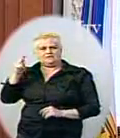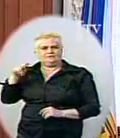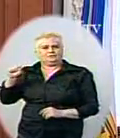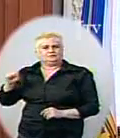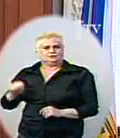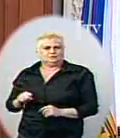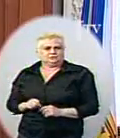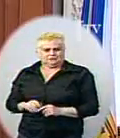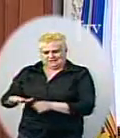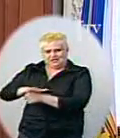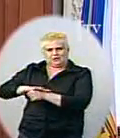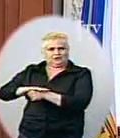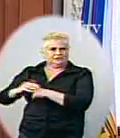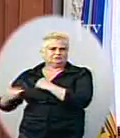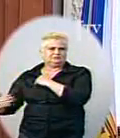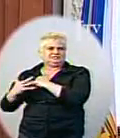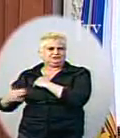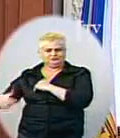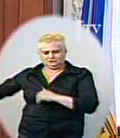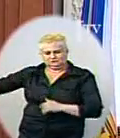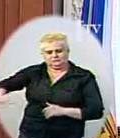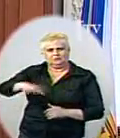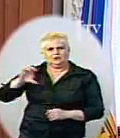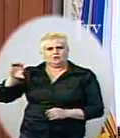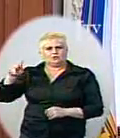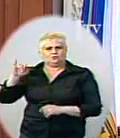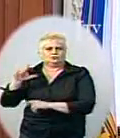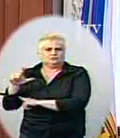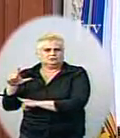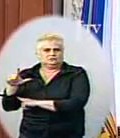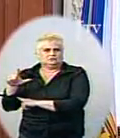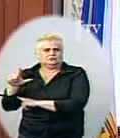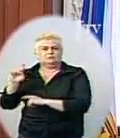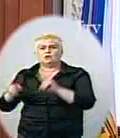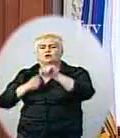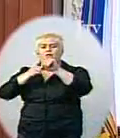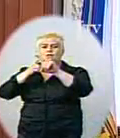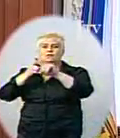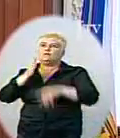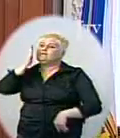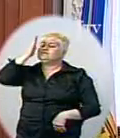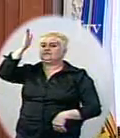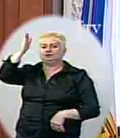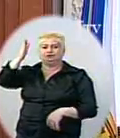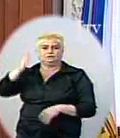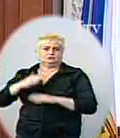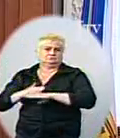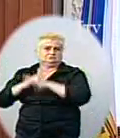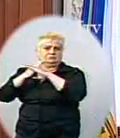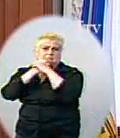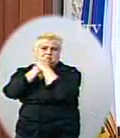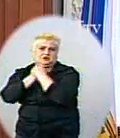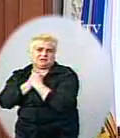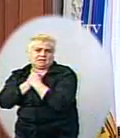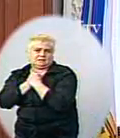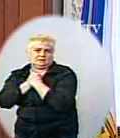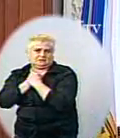My government has taken a leadership role to protect the future of this invaluable